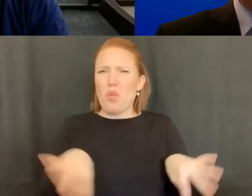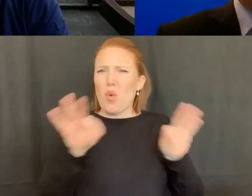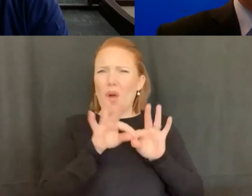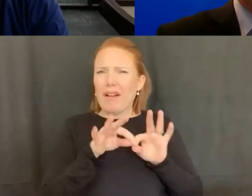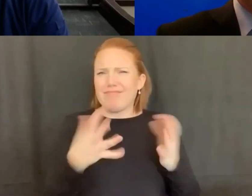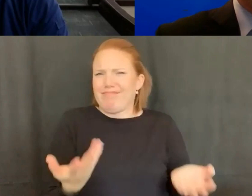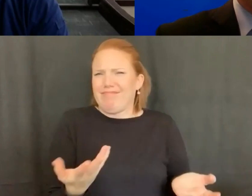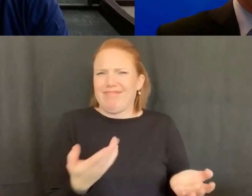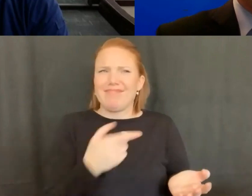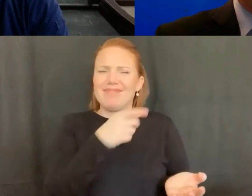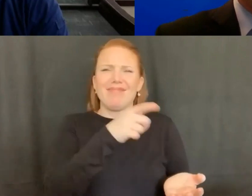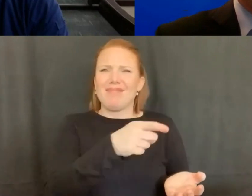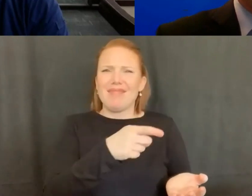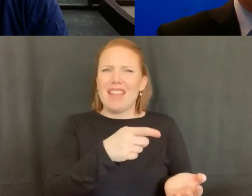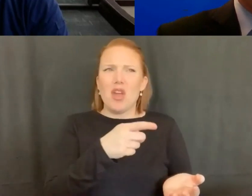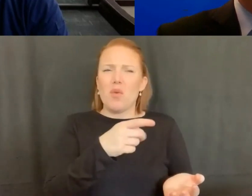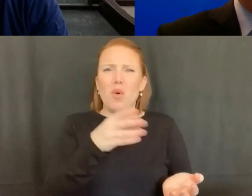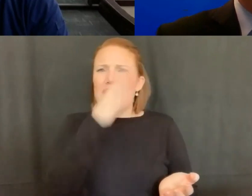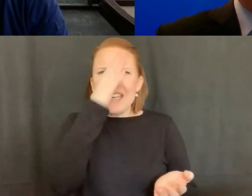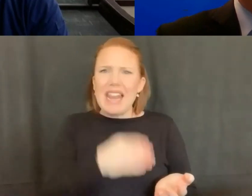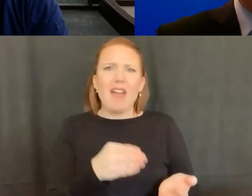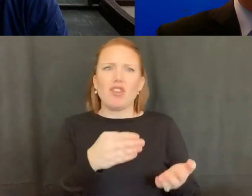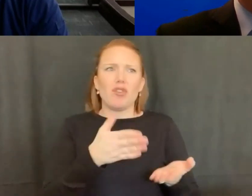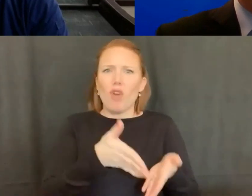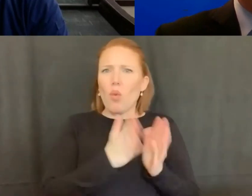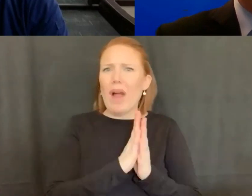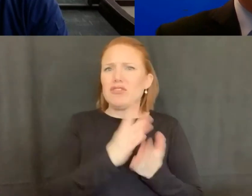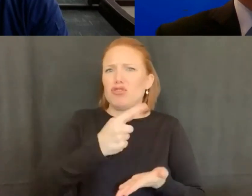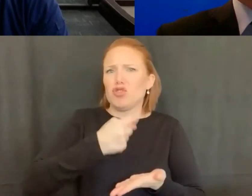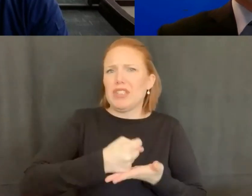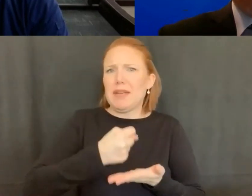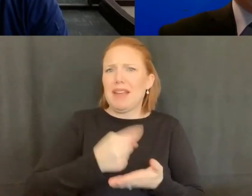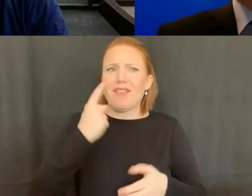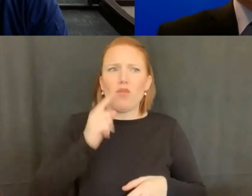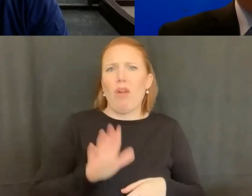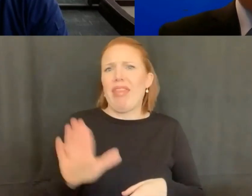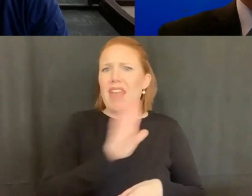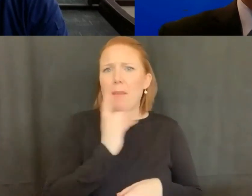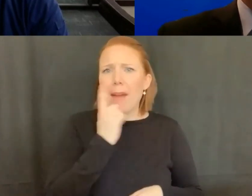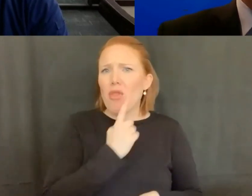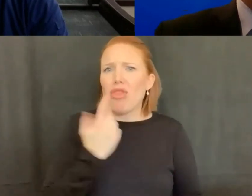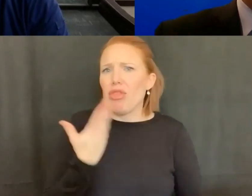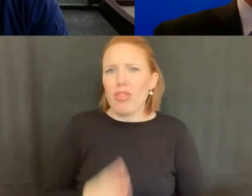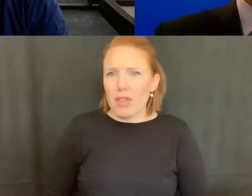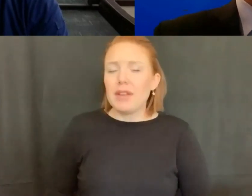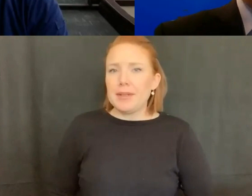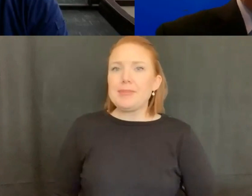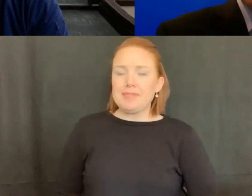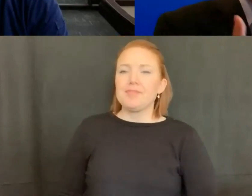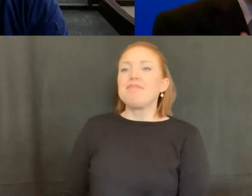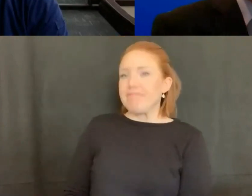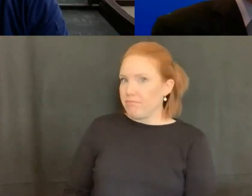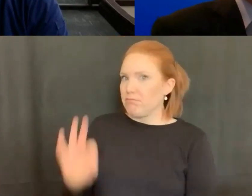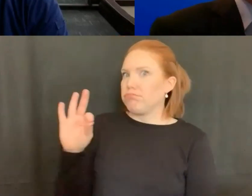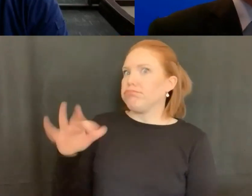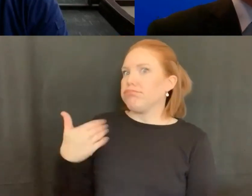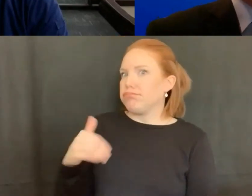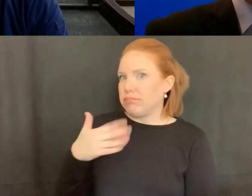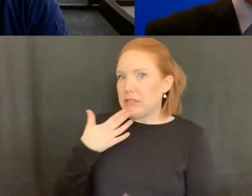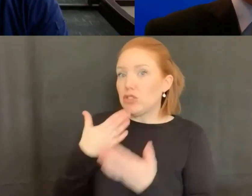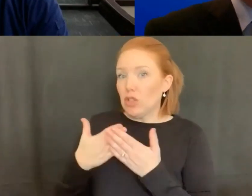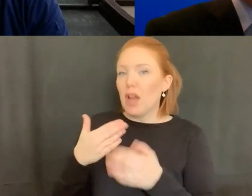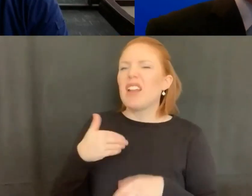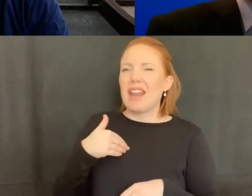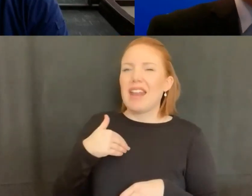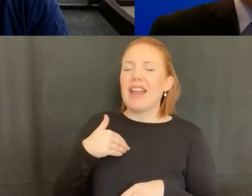they're never going to pursue treatment for their necessities. That's good. Now, I know it's